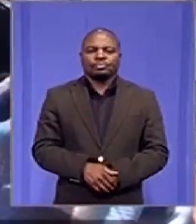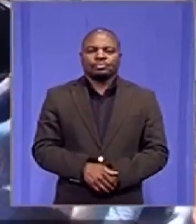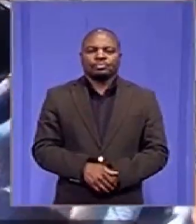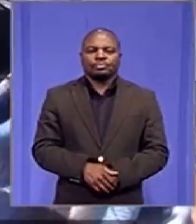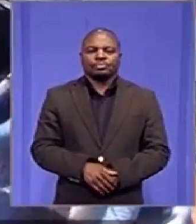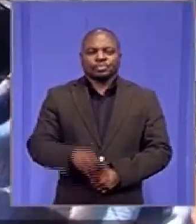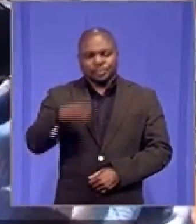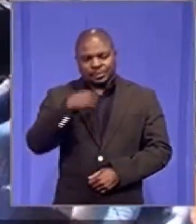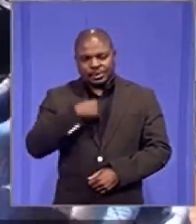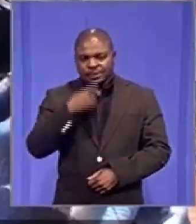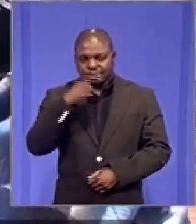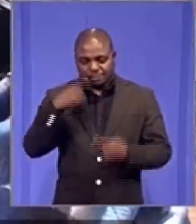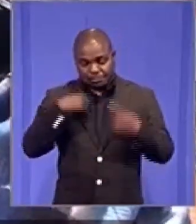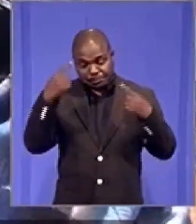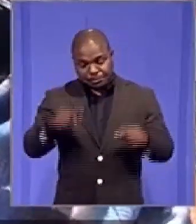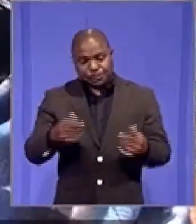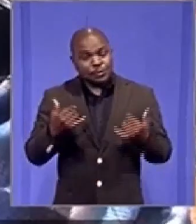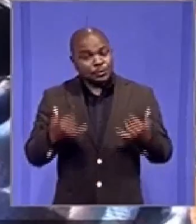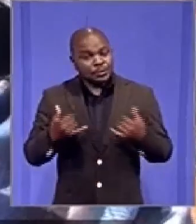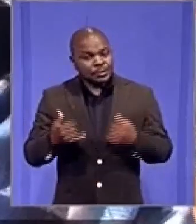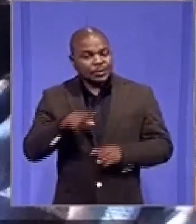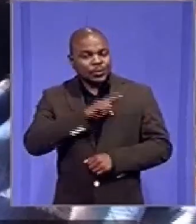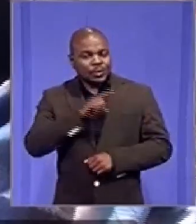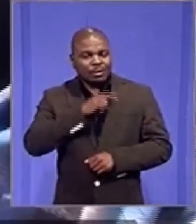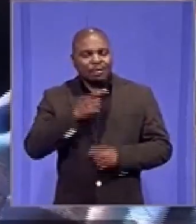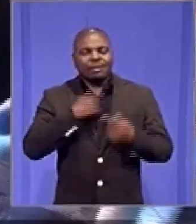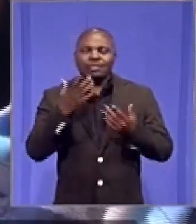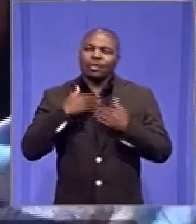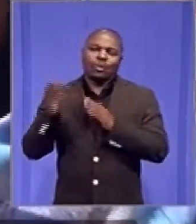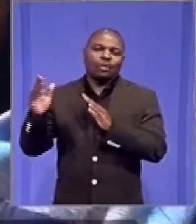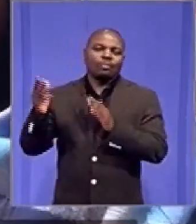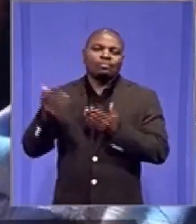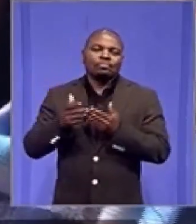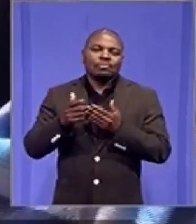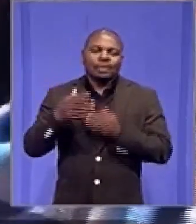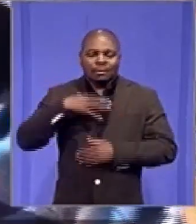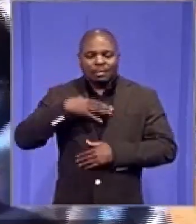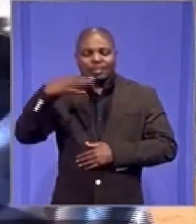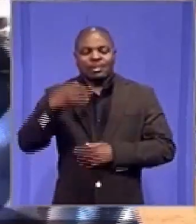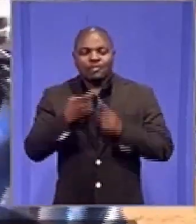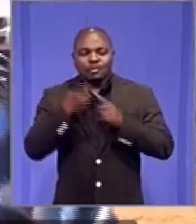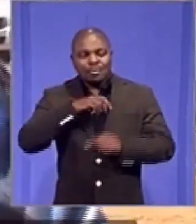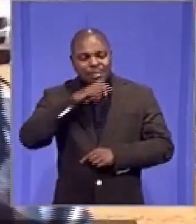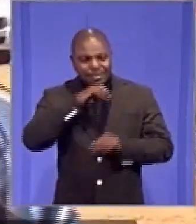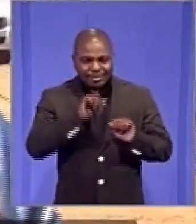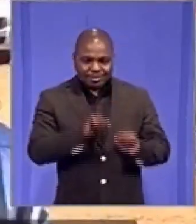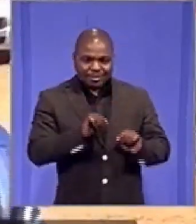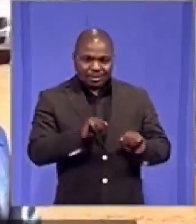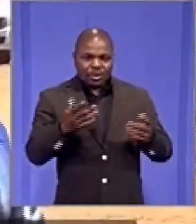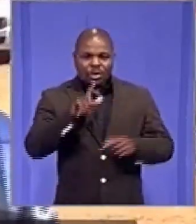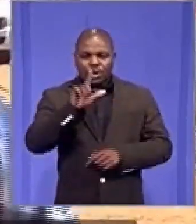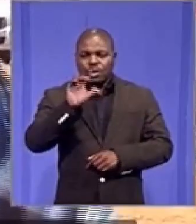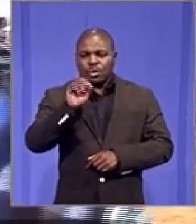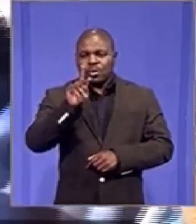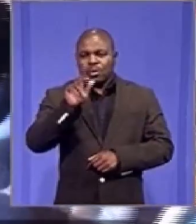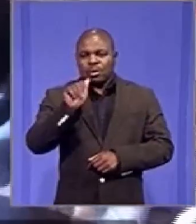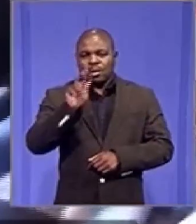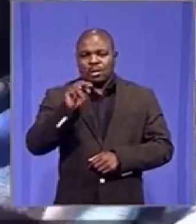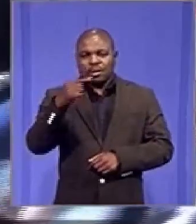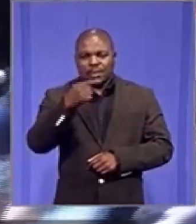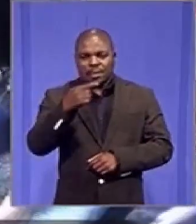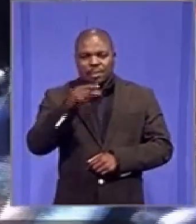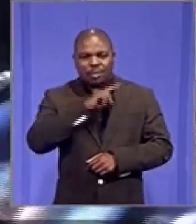Nde ke le re ke re fano gompieno re tile pitsong kgolo ya garre khosi wa kwano mo lokaleng re tlo go